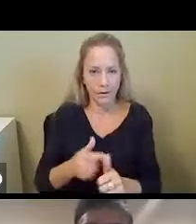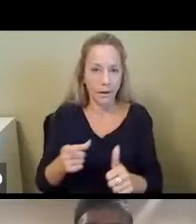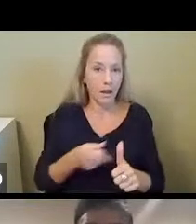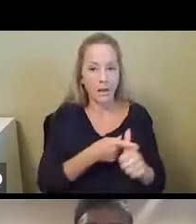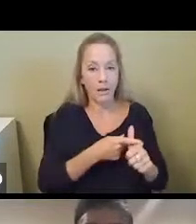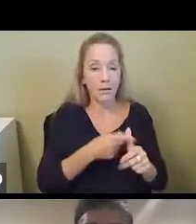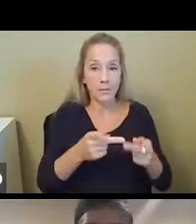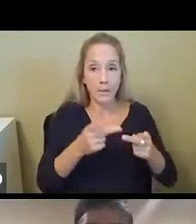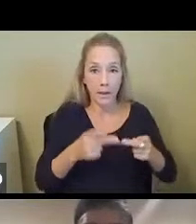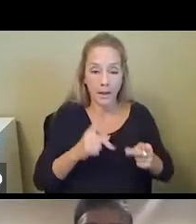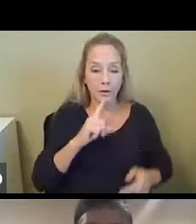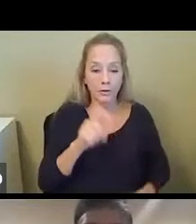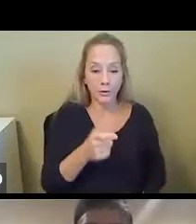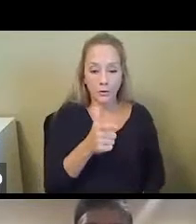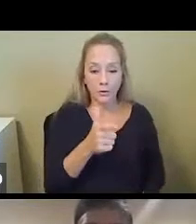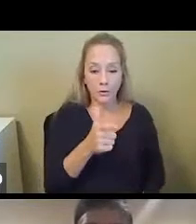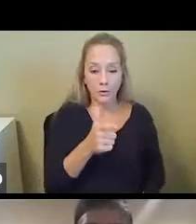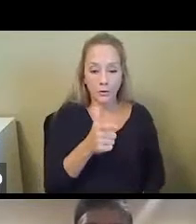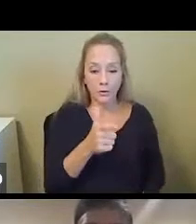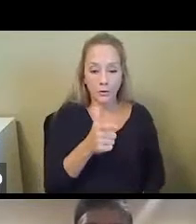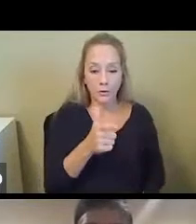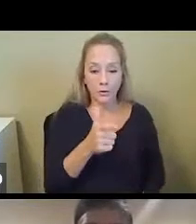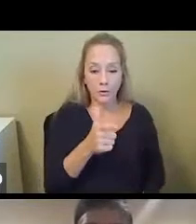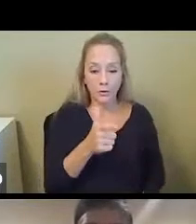stated. It was supposed to be a 28-day order. It was